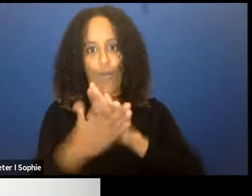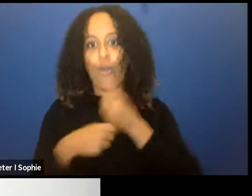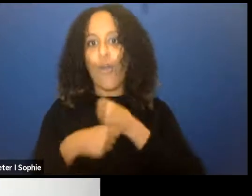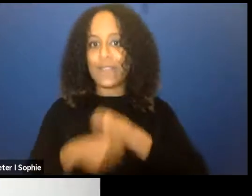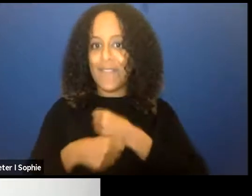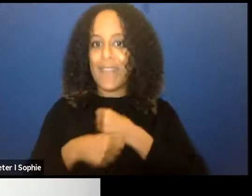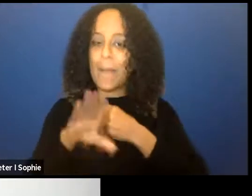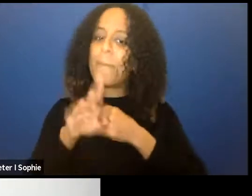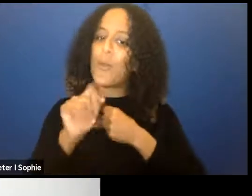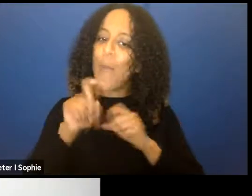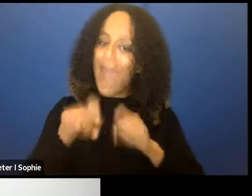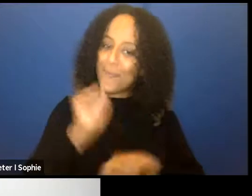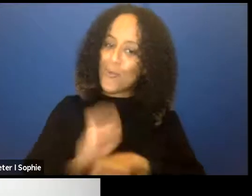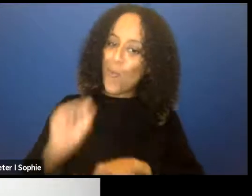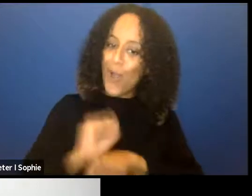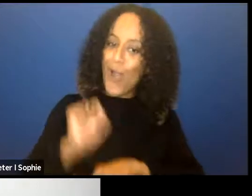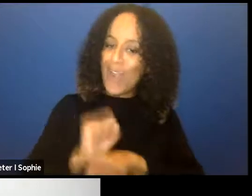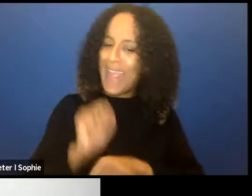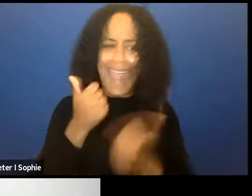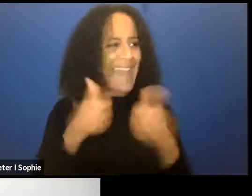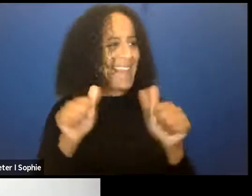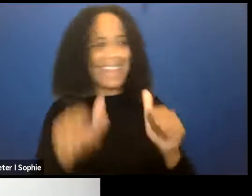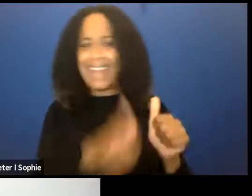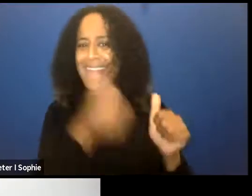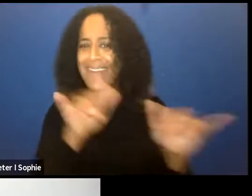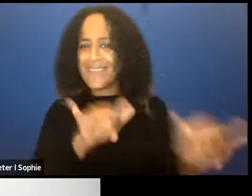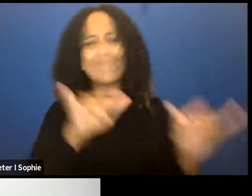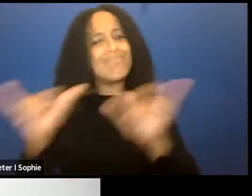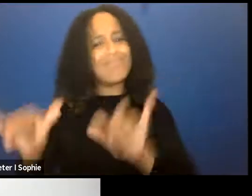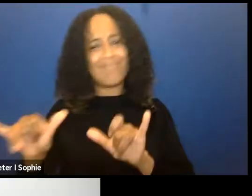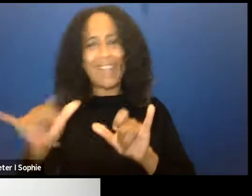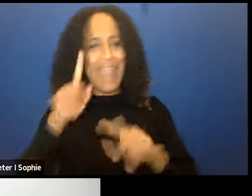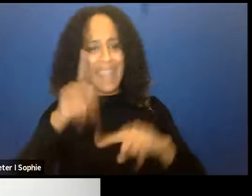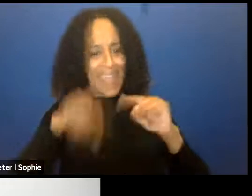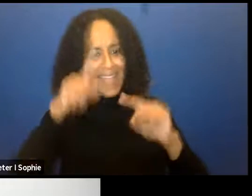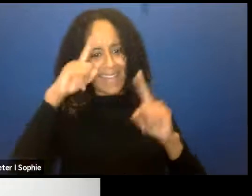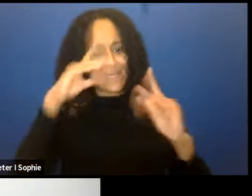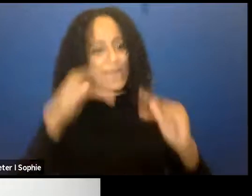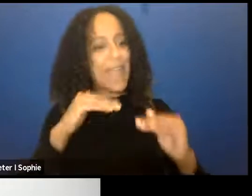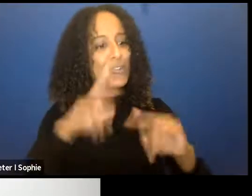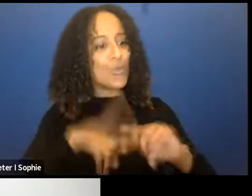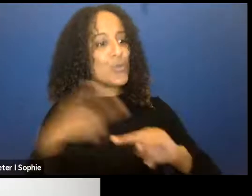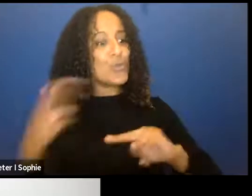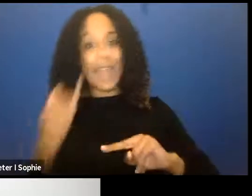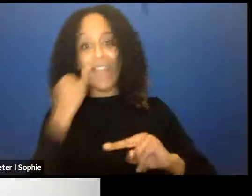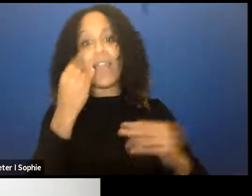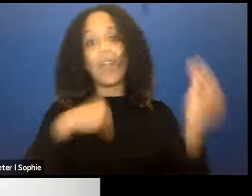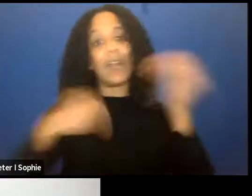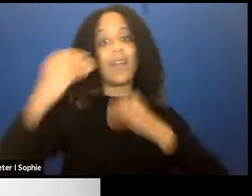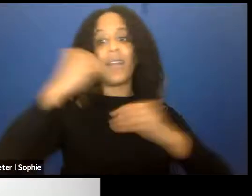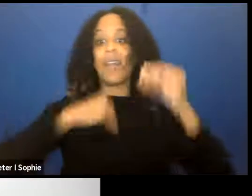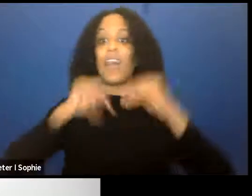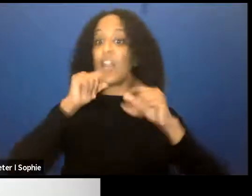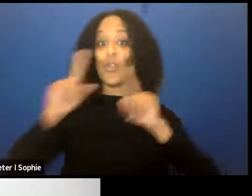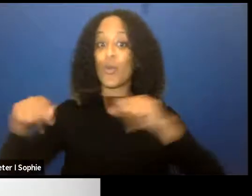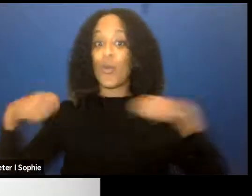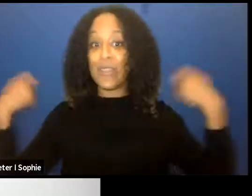at it. Just like anything else, right? I can't expect to lose weight if I eat what I want to eat and I don't go to the